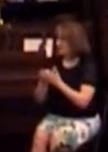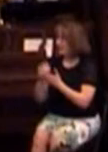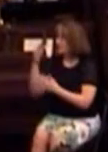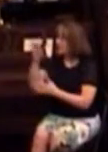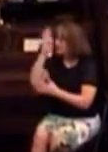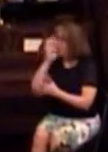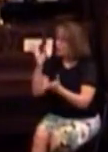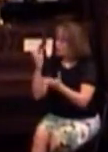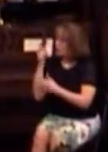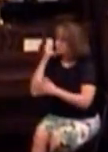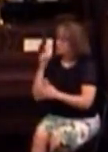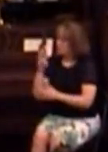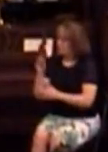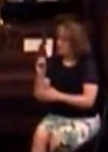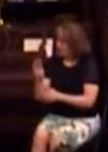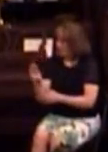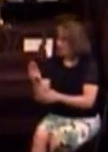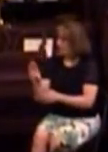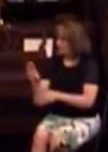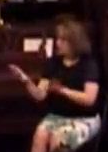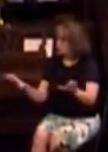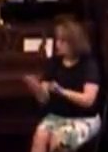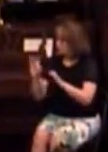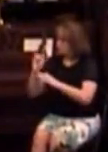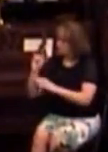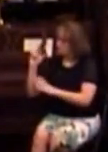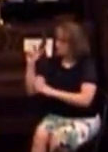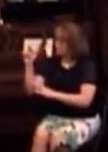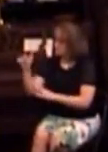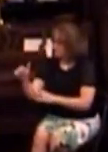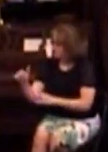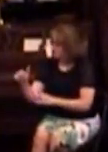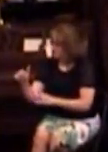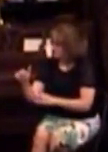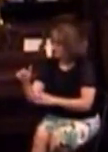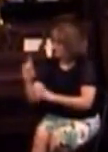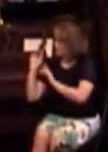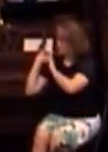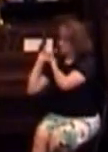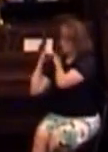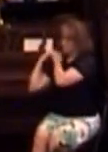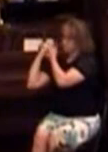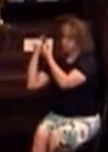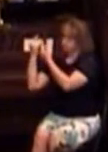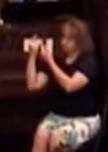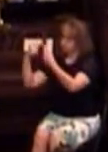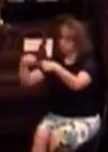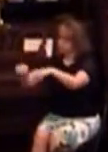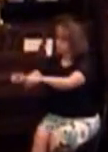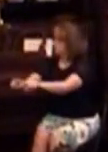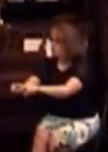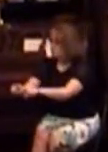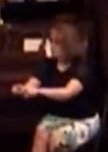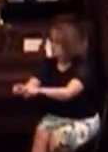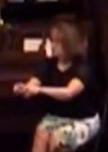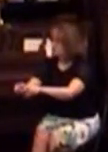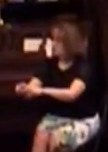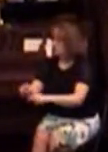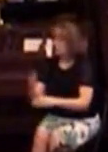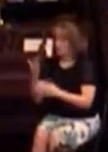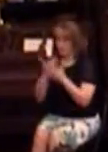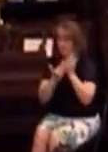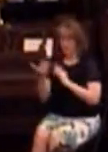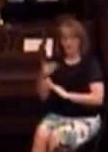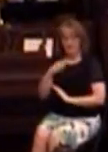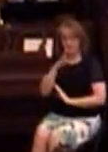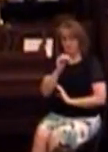do a long time ago. Like, there's things, Bob, that you're not doing that